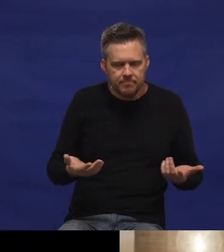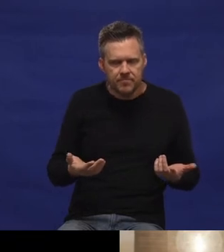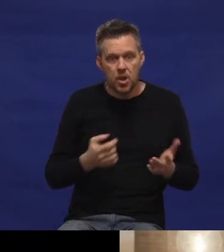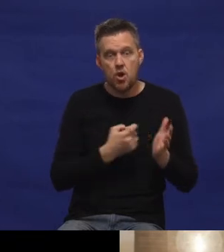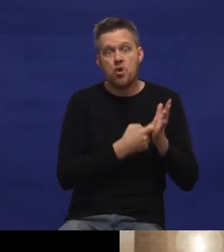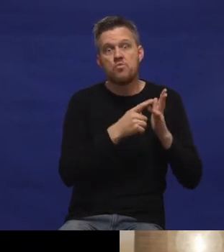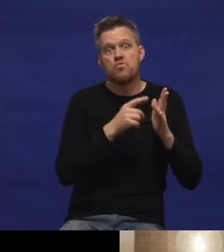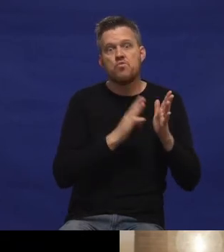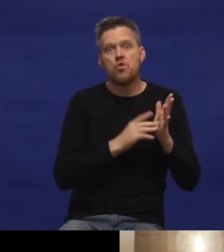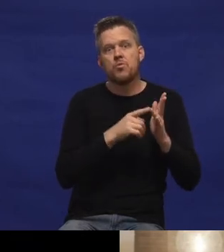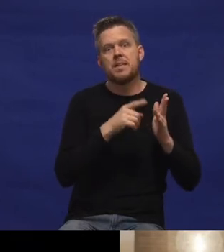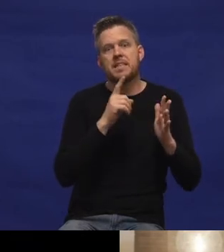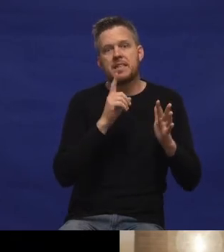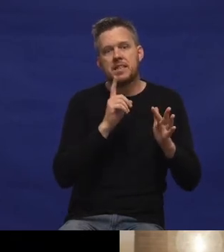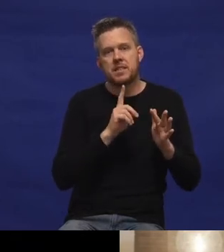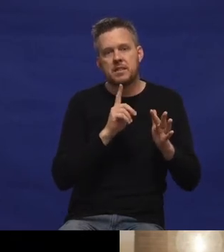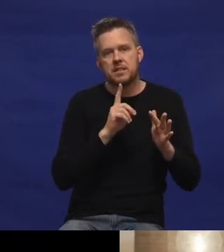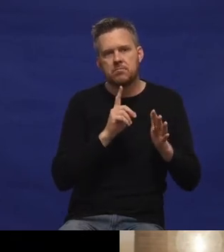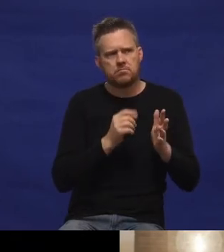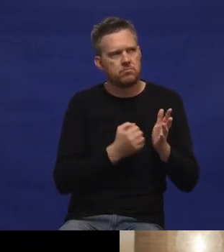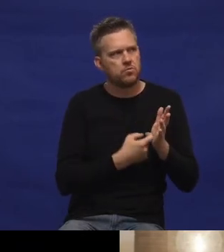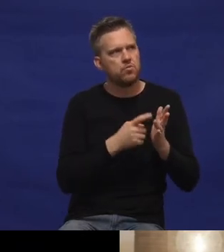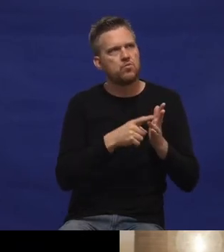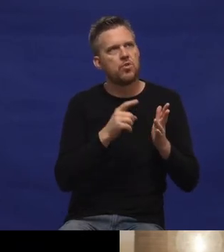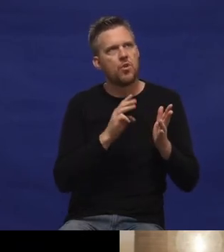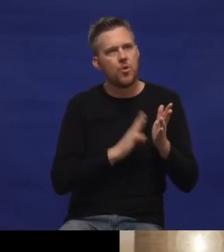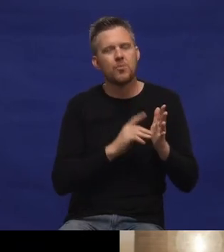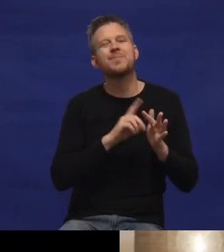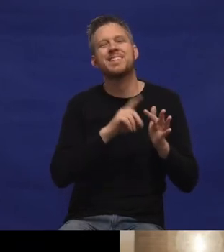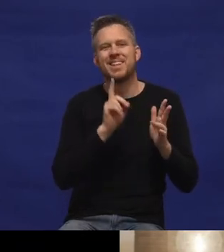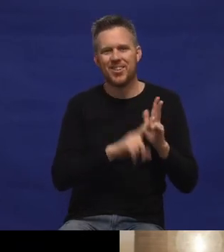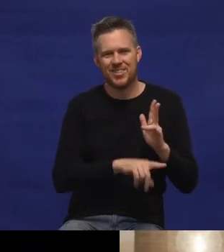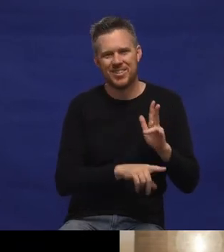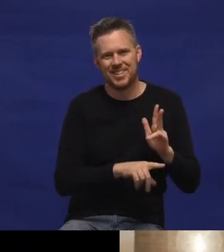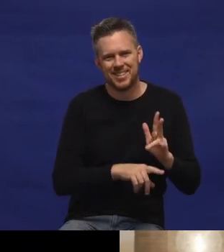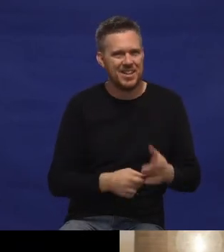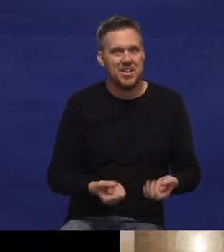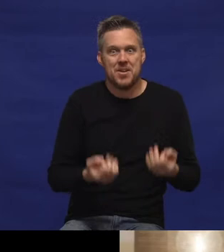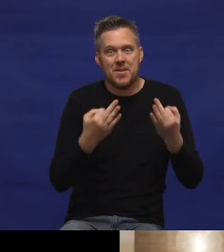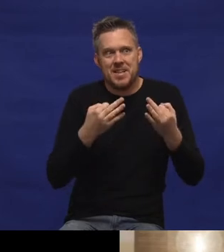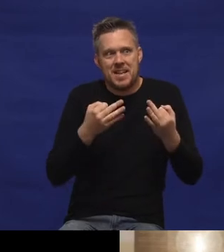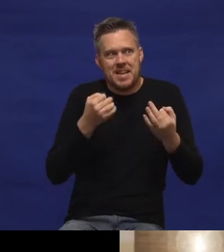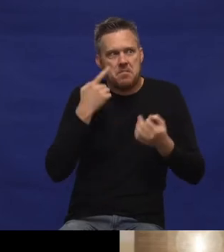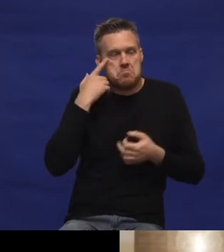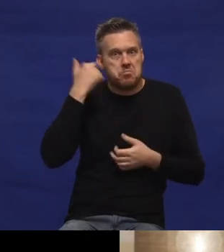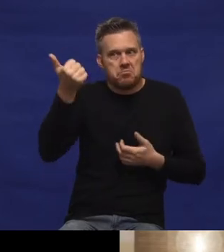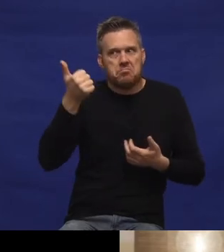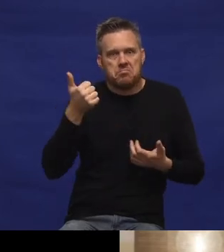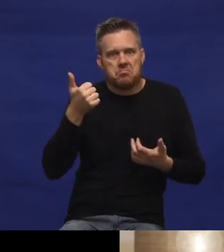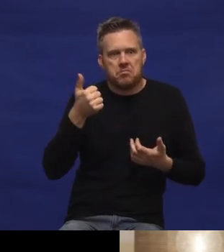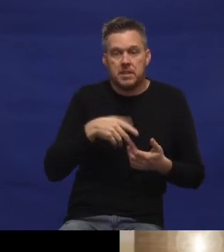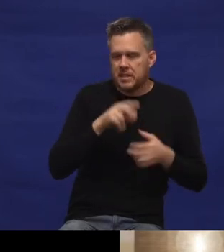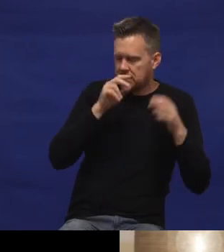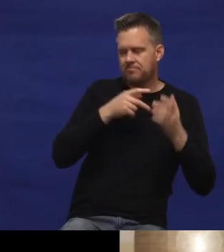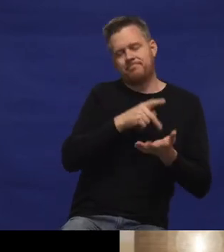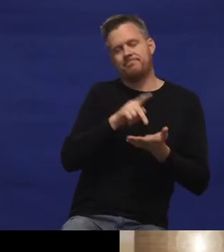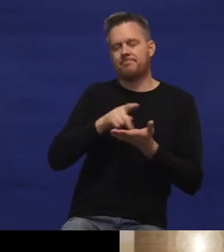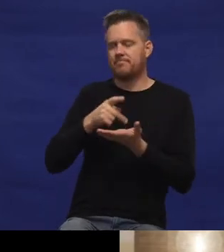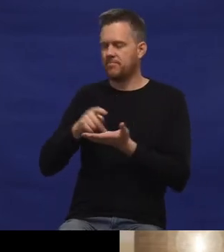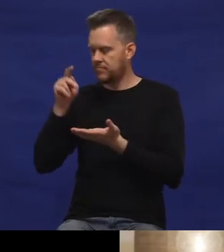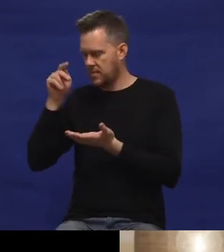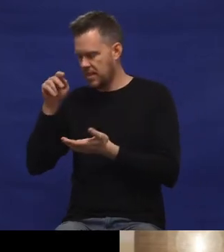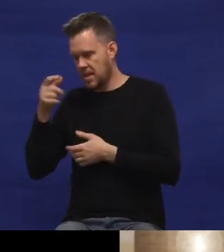plan. Like, Romeo had no idea that this was happening, and so he just one day came along and discovered that